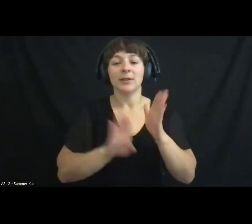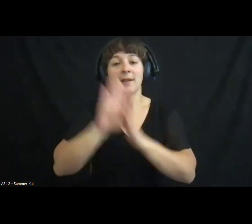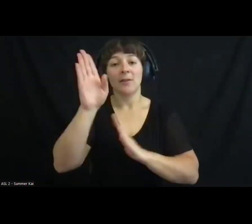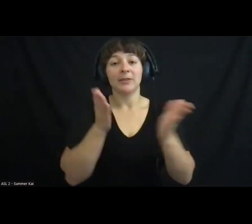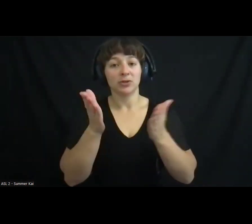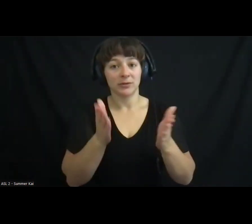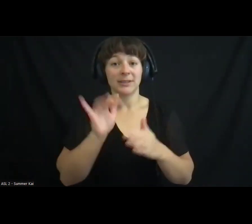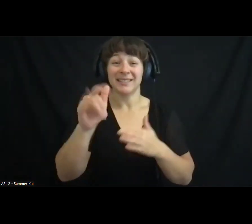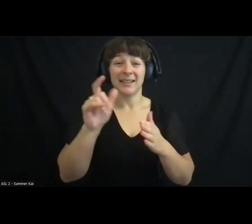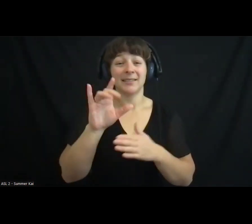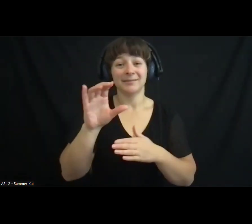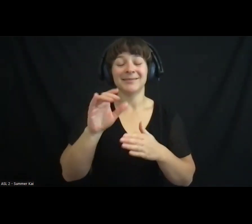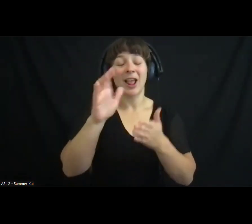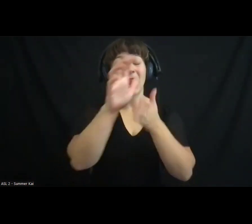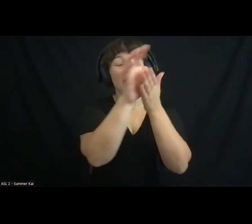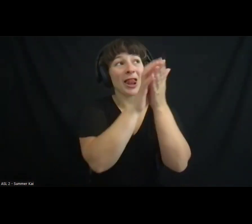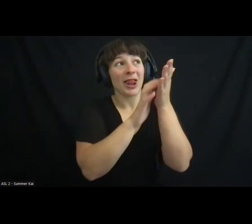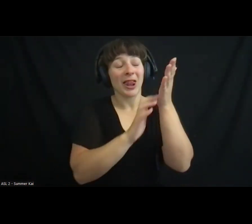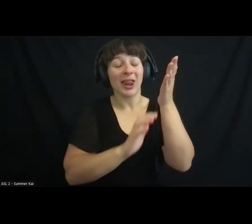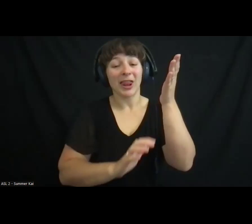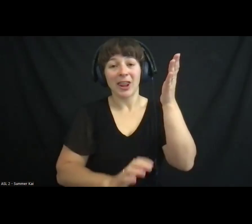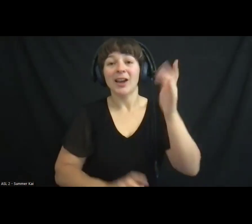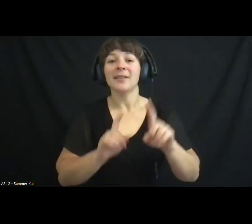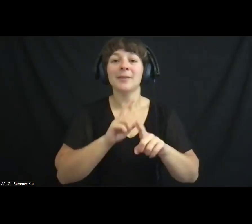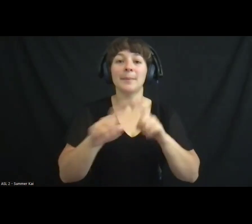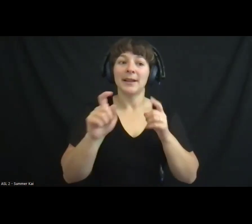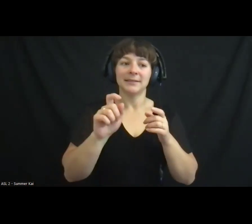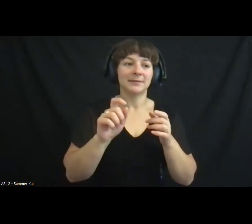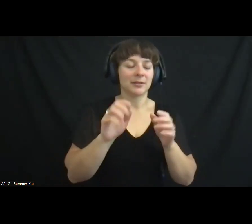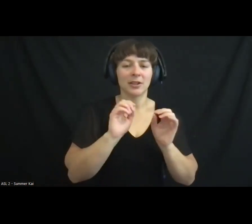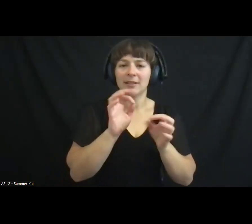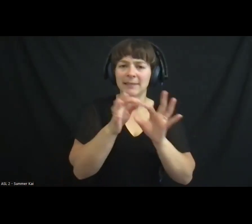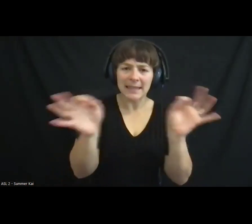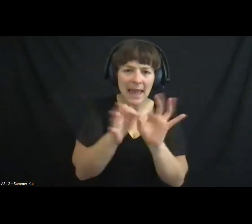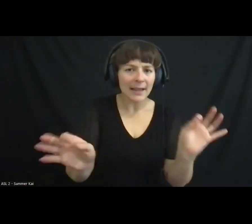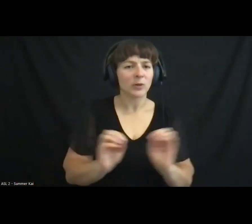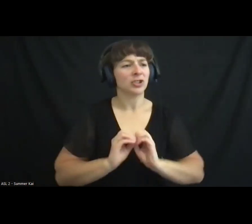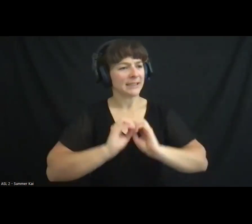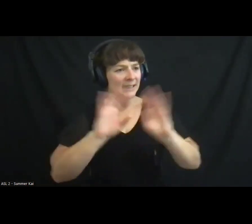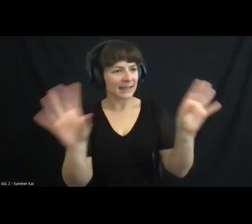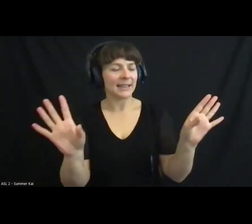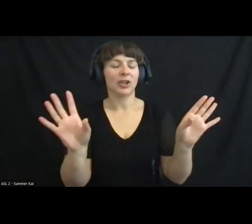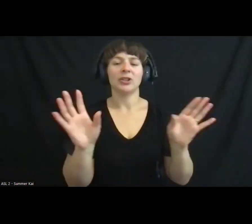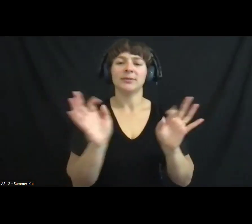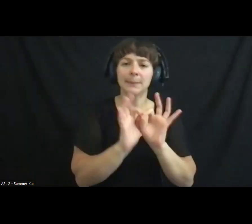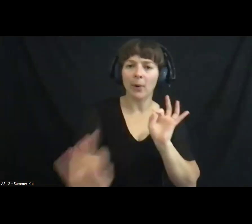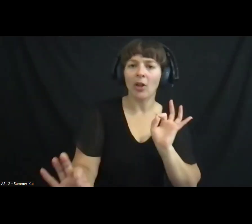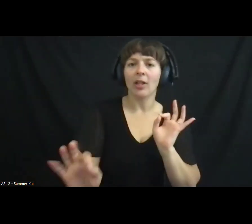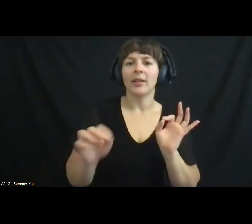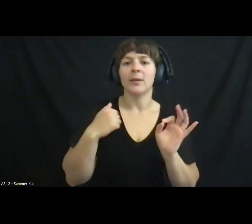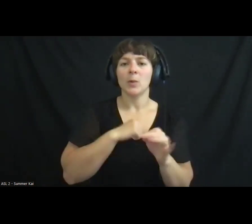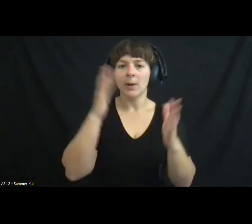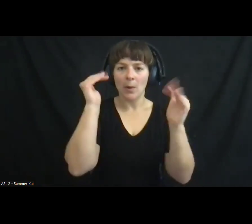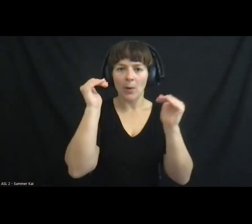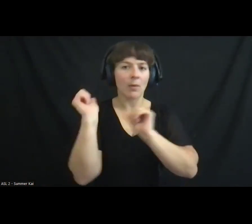document, but it's also written in very plain language in a way that we hope that